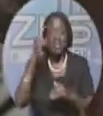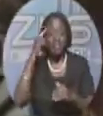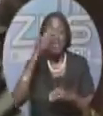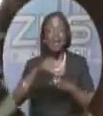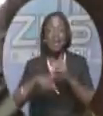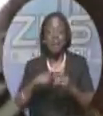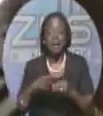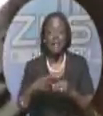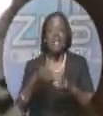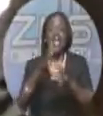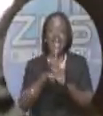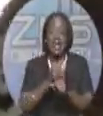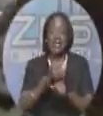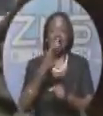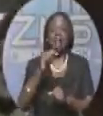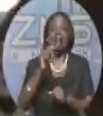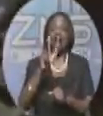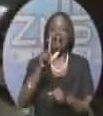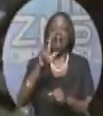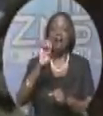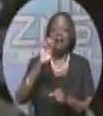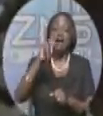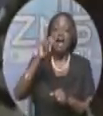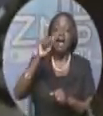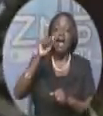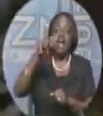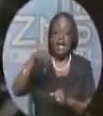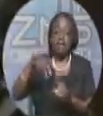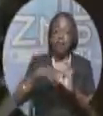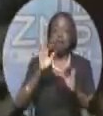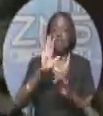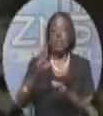getting a Leaf of your own. Jiminy DeSwain, ZNS Network News.